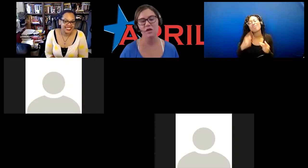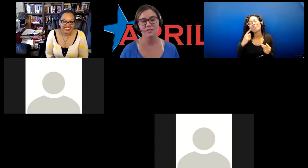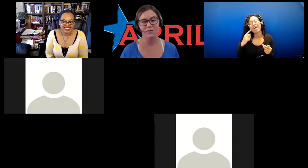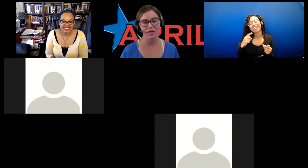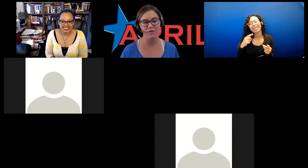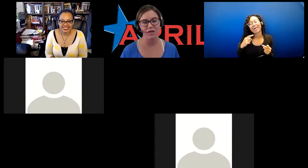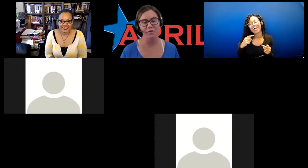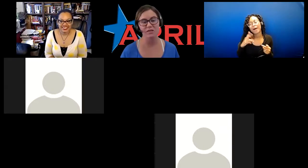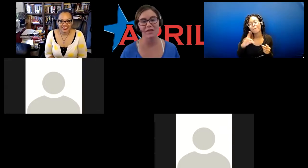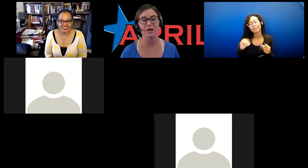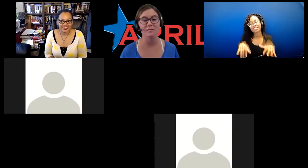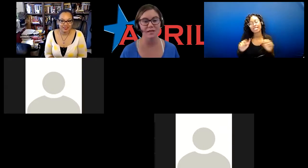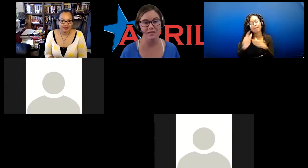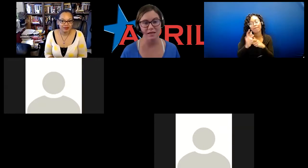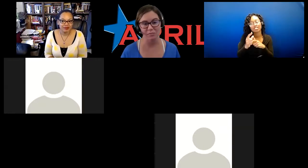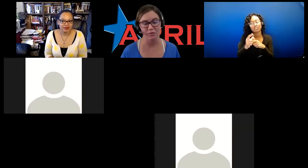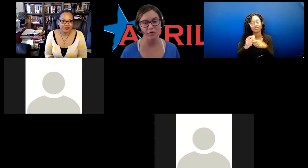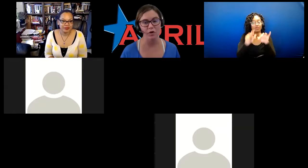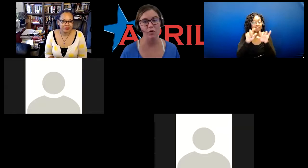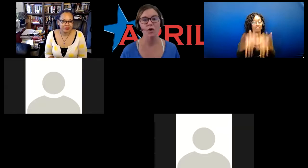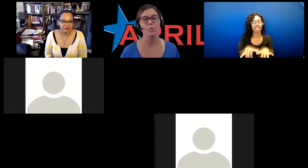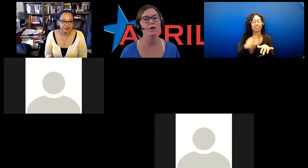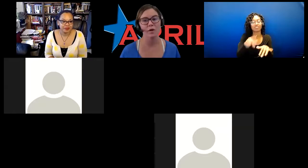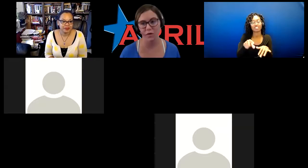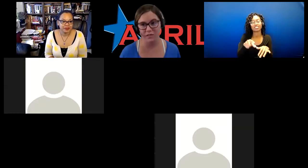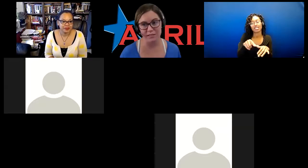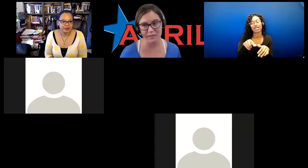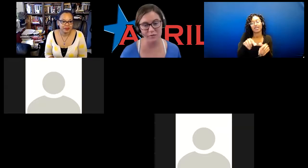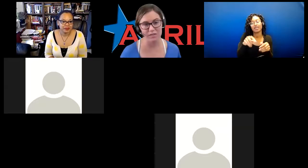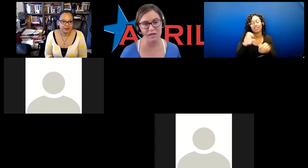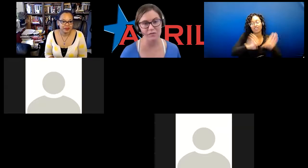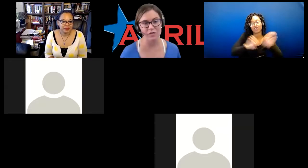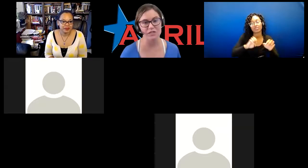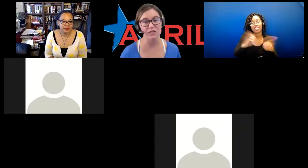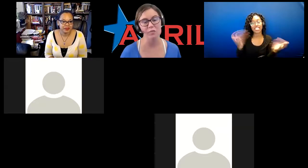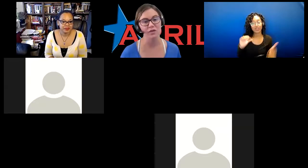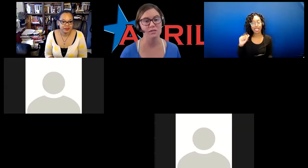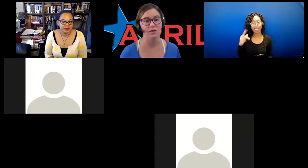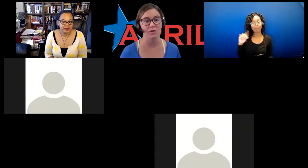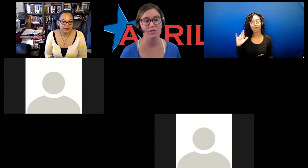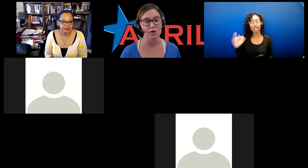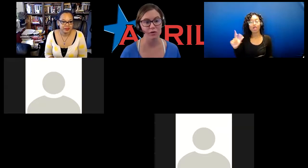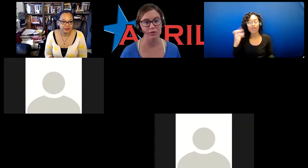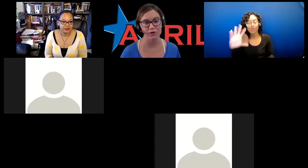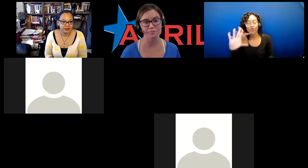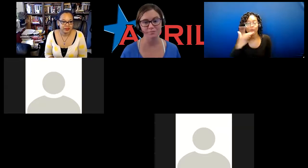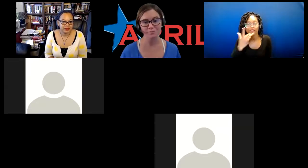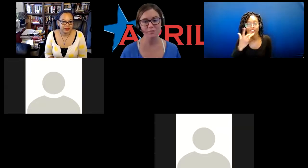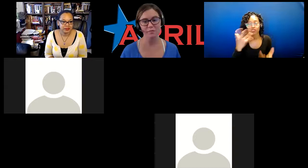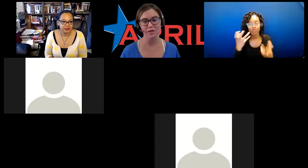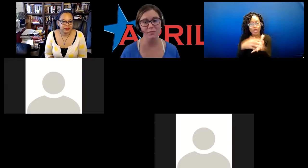so to fill out evaluation, that helps us at April know where we want to continue with this conversation and what you still want to know or